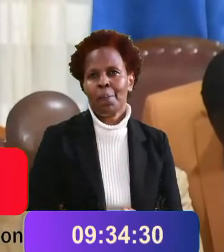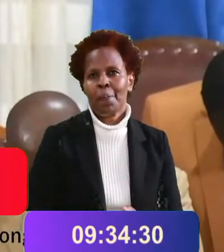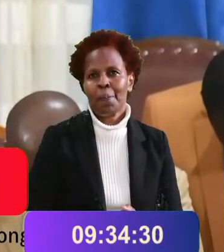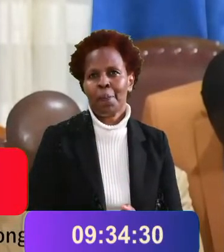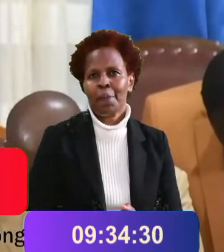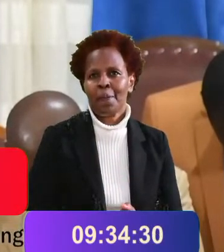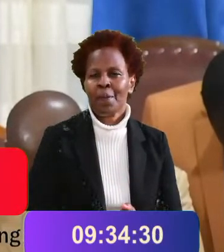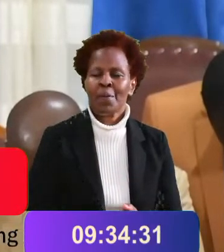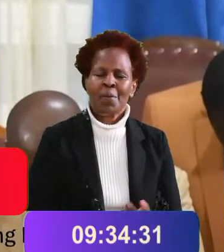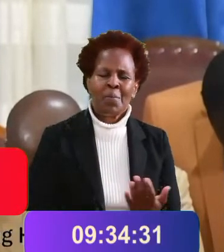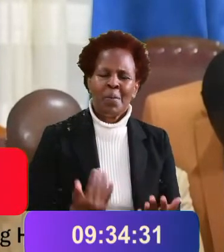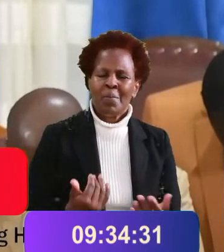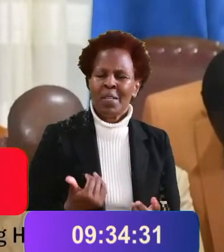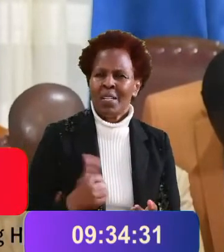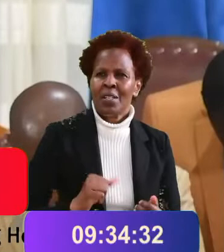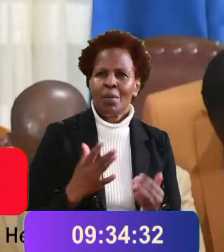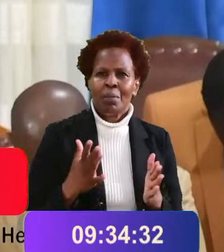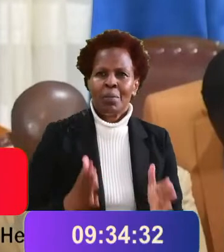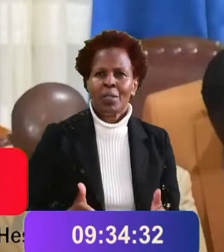And you could be here this morning,